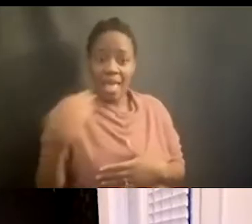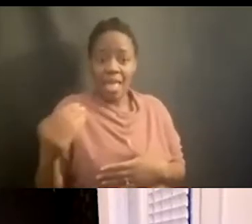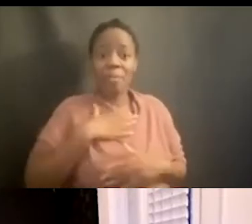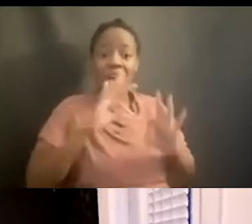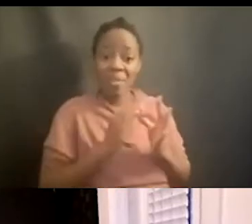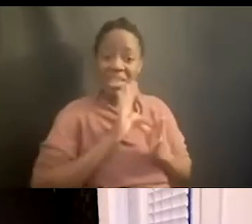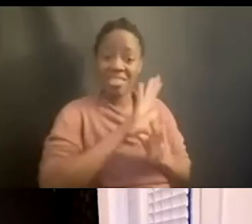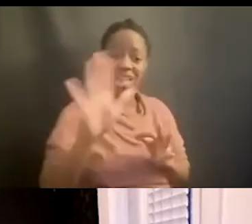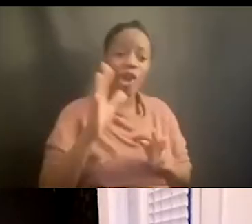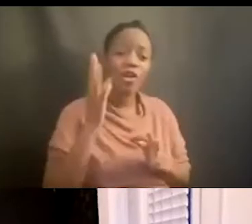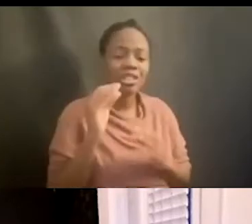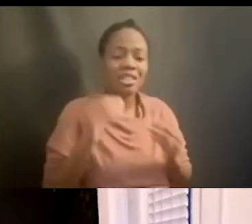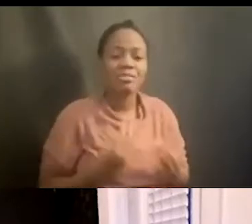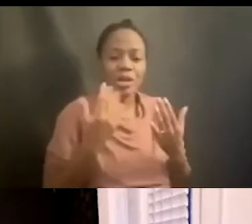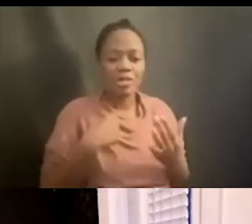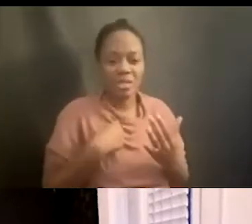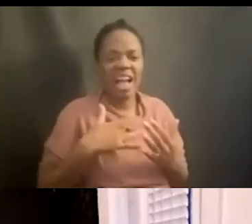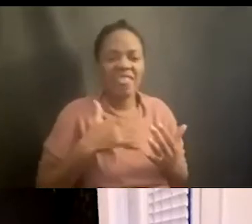motivates me every day to continue.